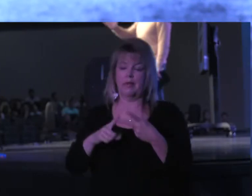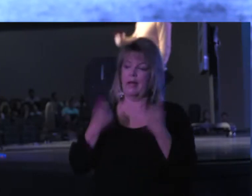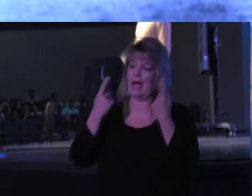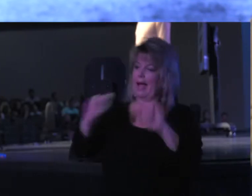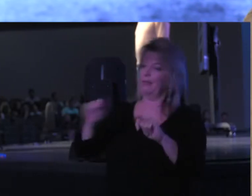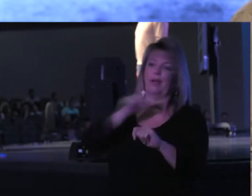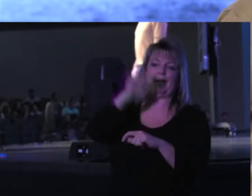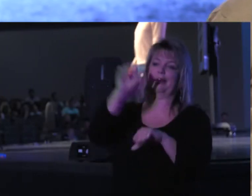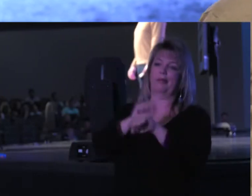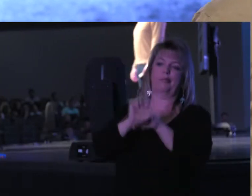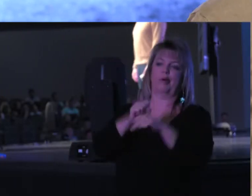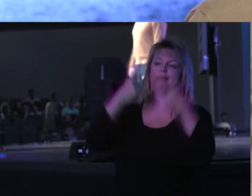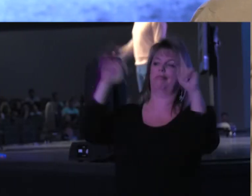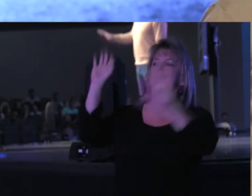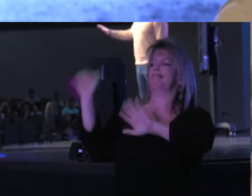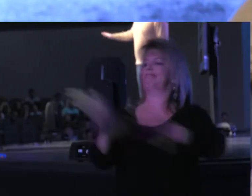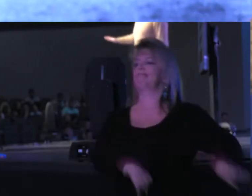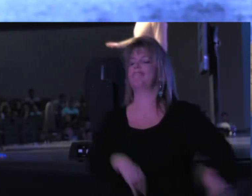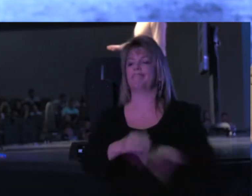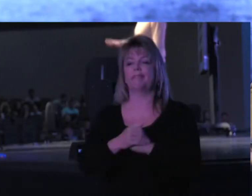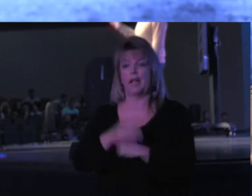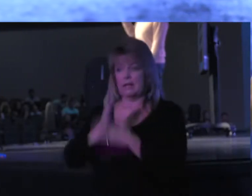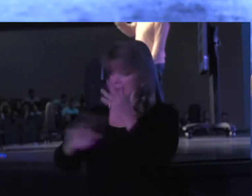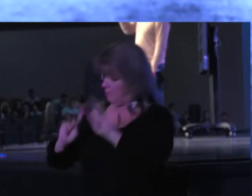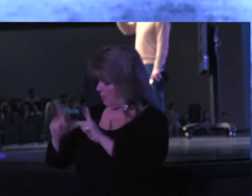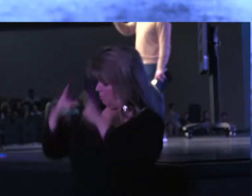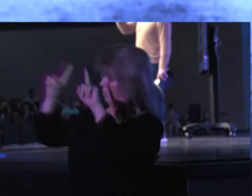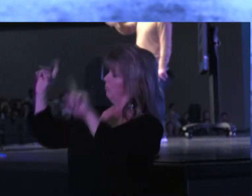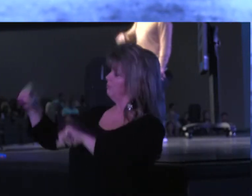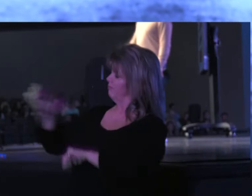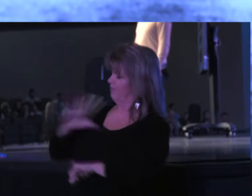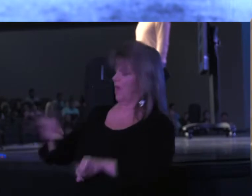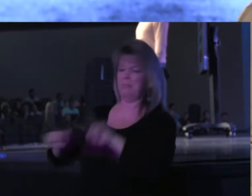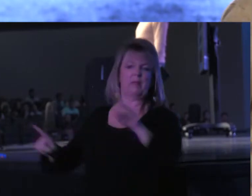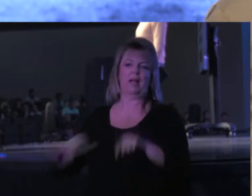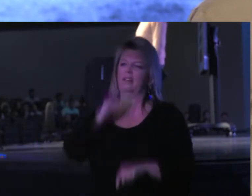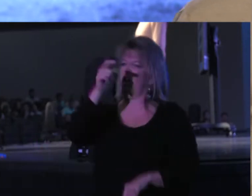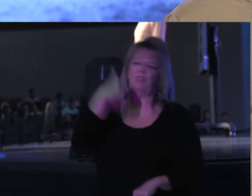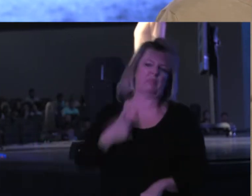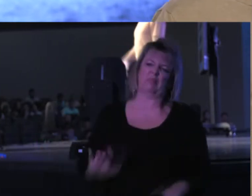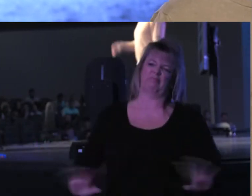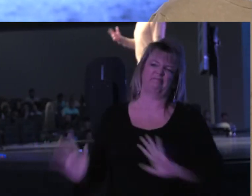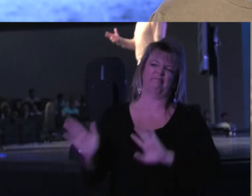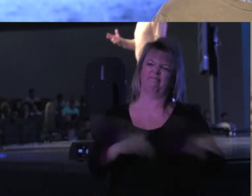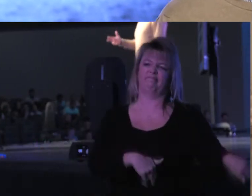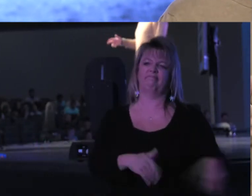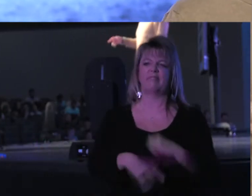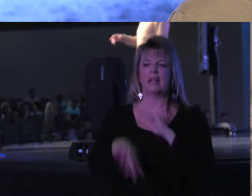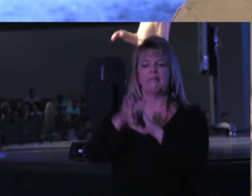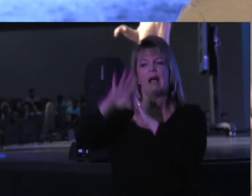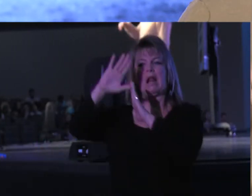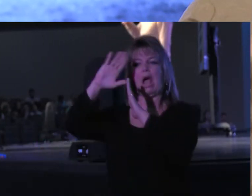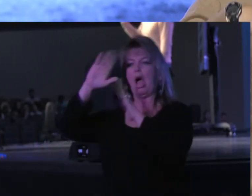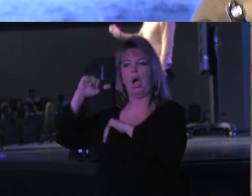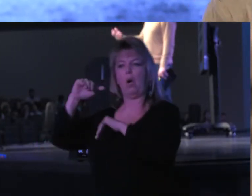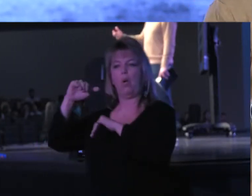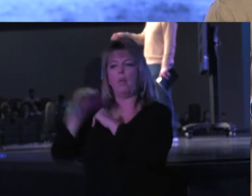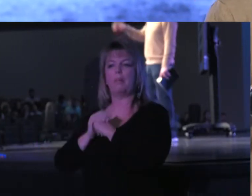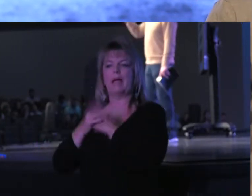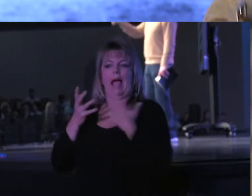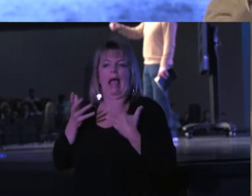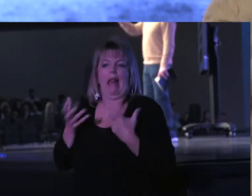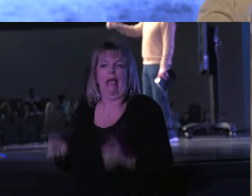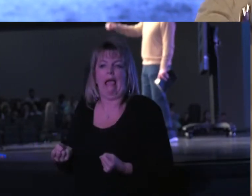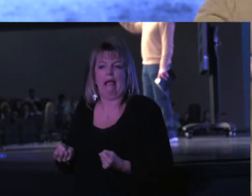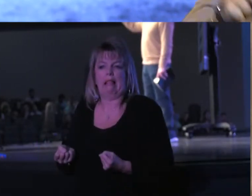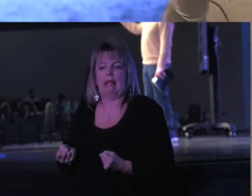it and it doesn't work. It must work for some people, but it must not be destined for me to find hope and